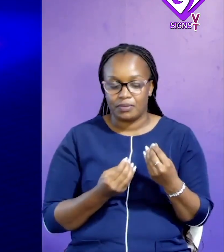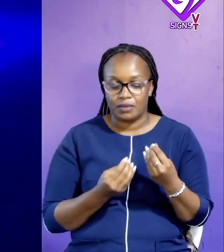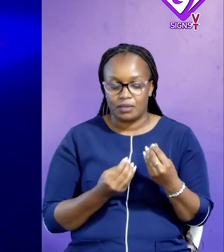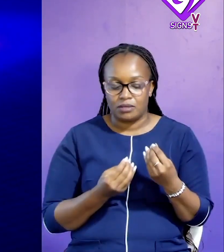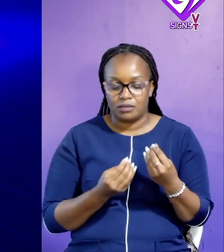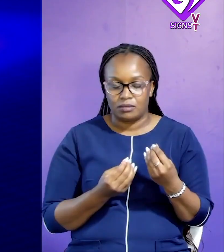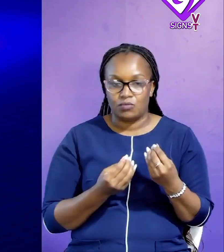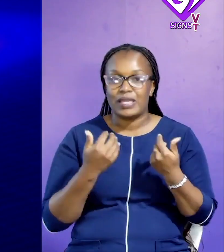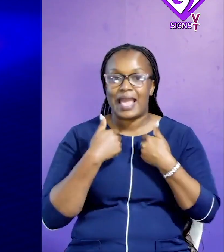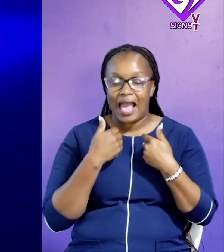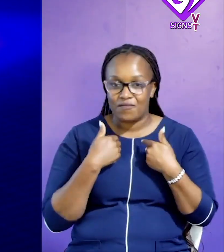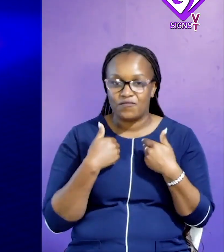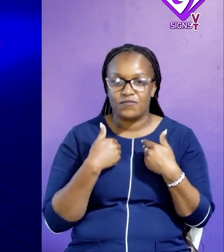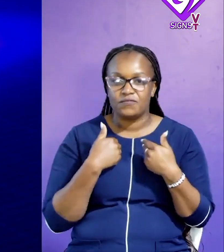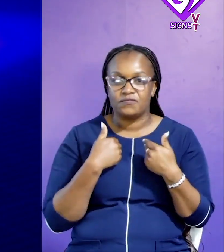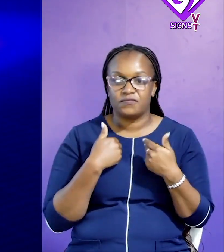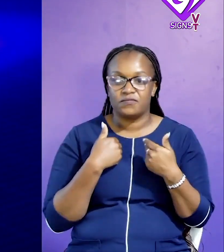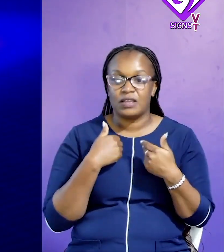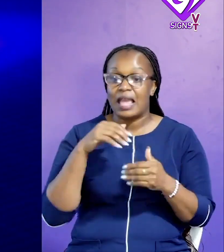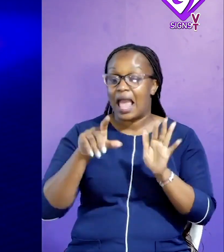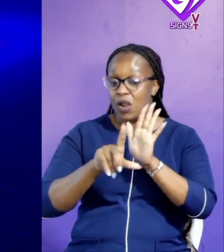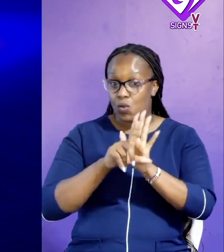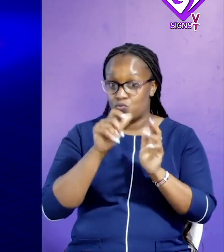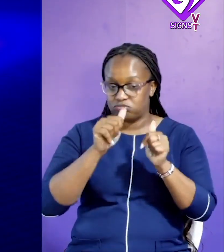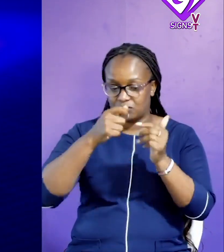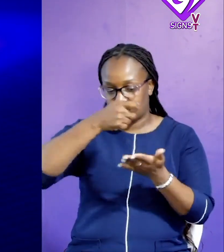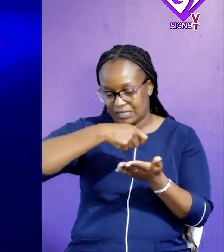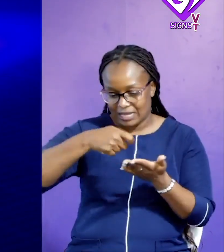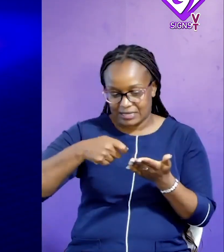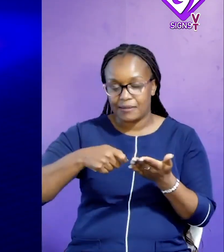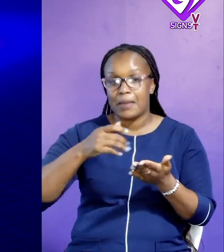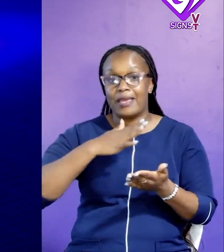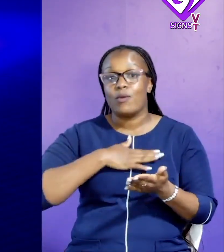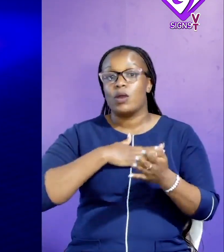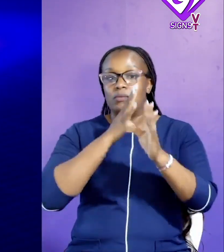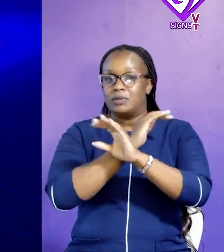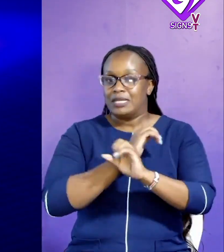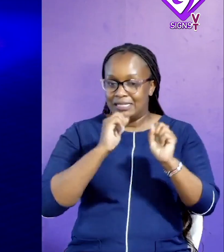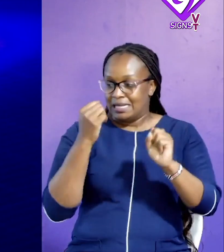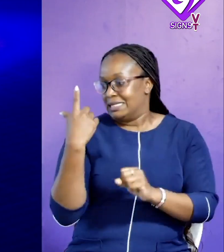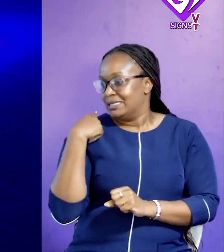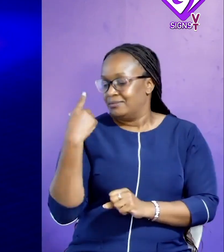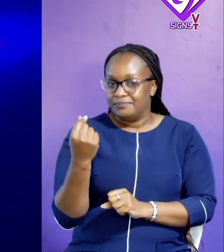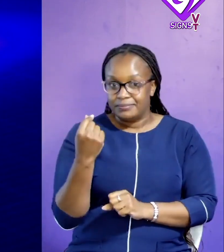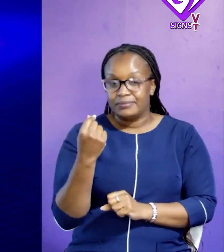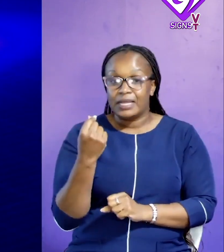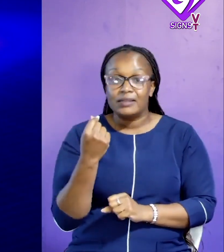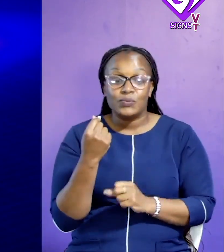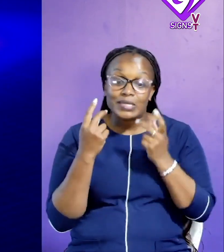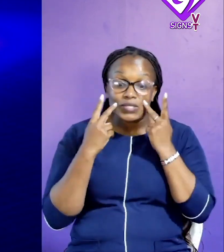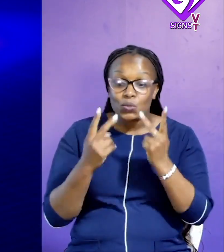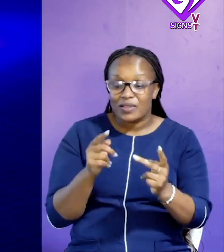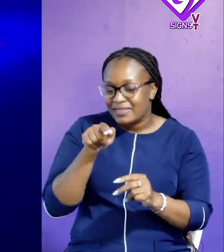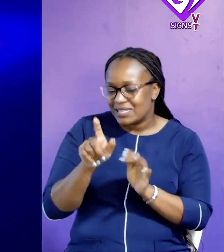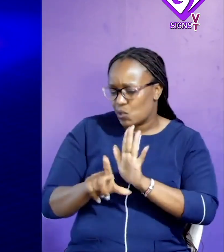nini ilisainiwa? Kuna law ilisainiwa na our president, and tukaona